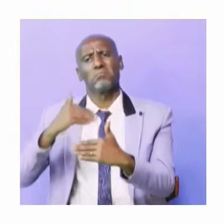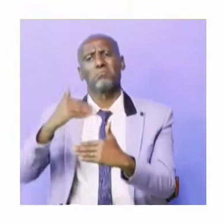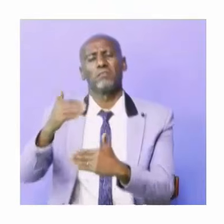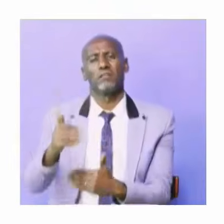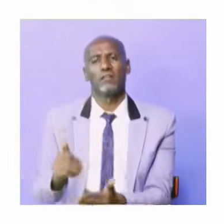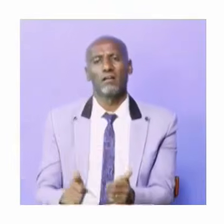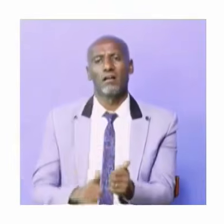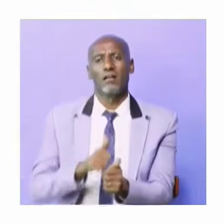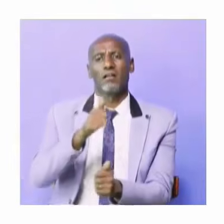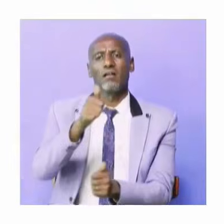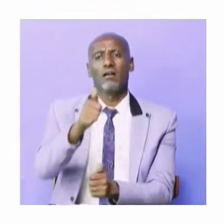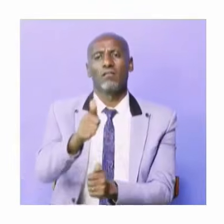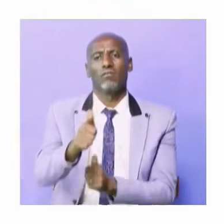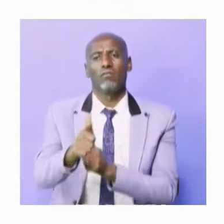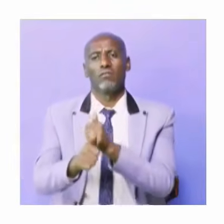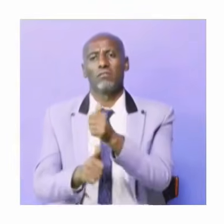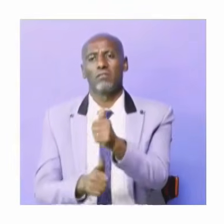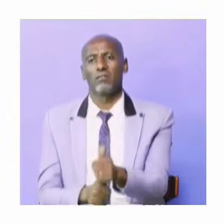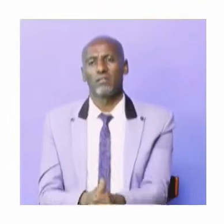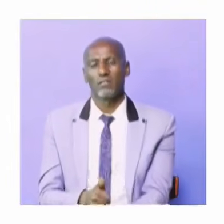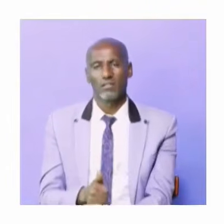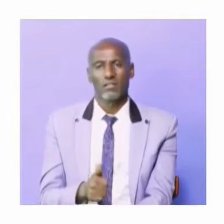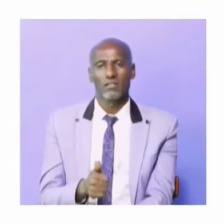All right? Usually.